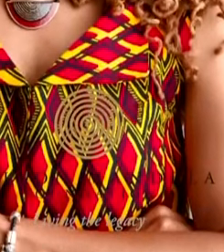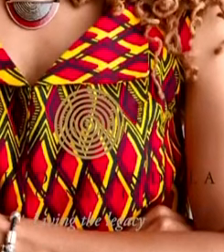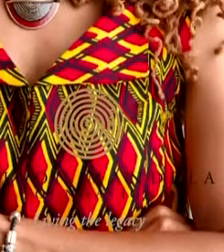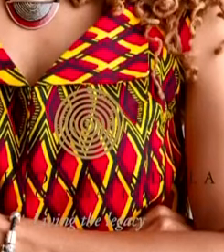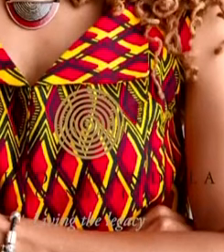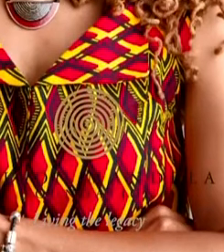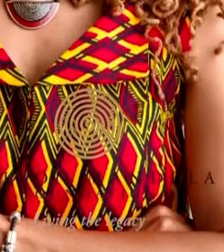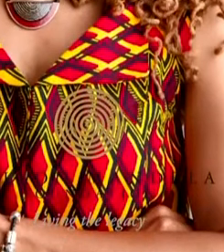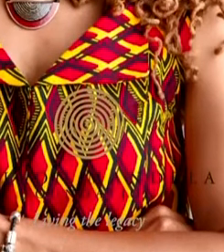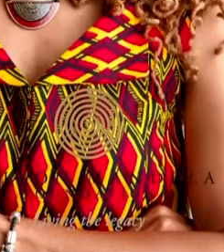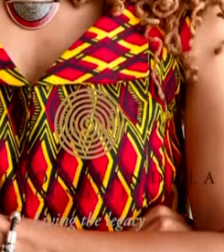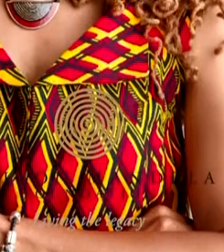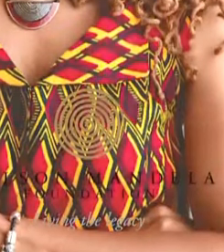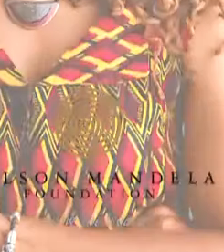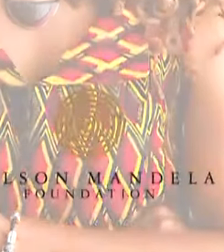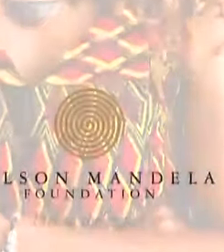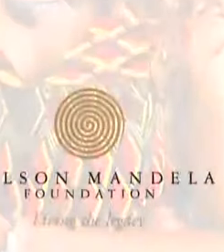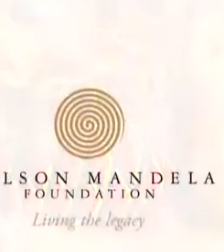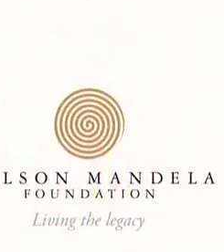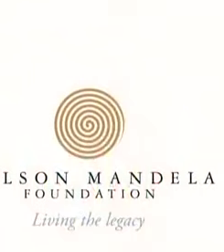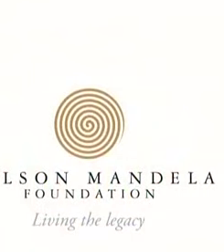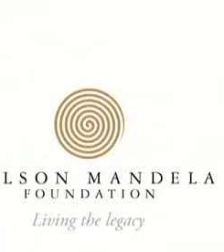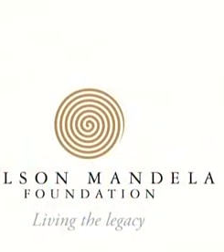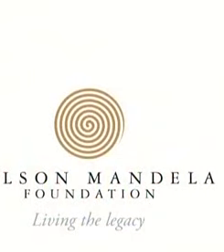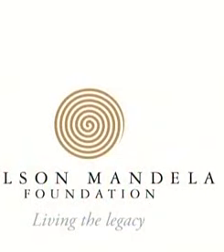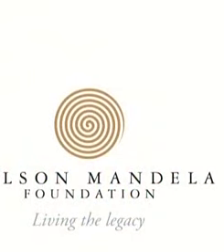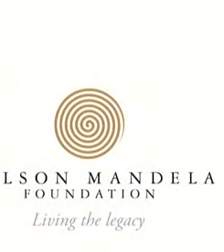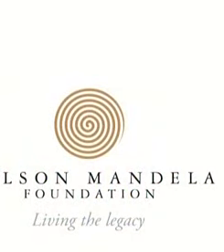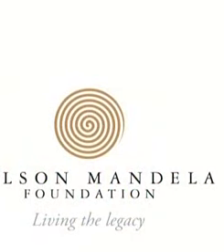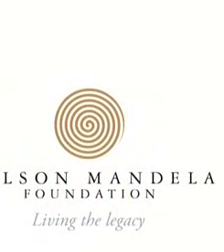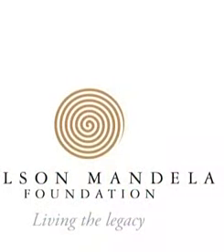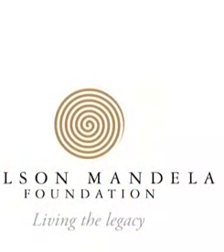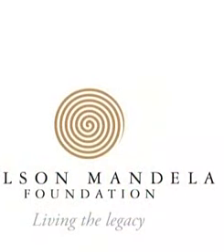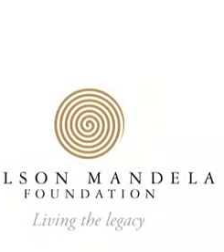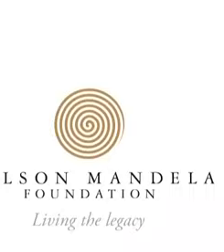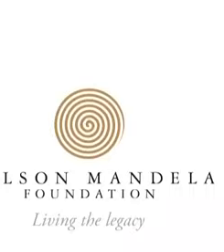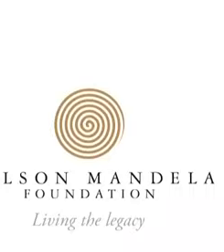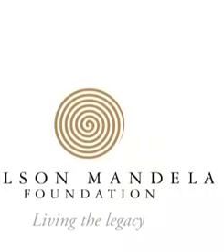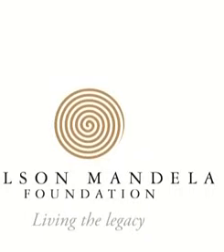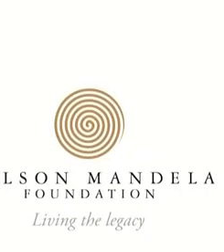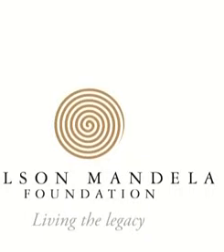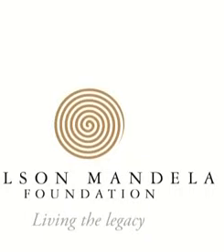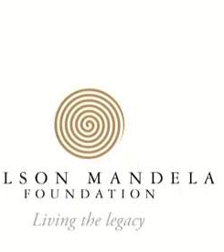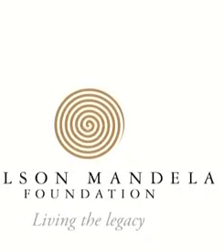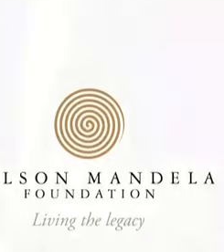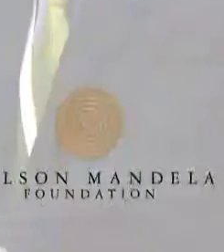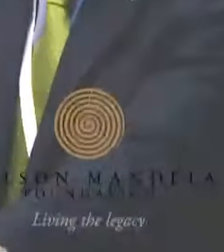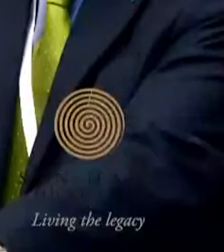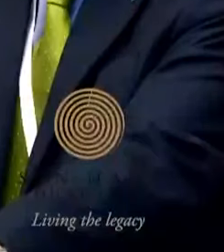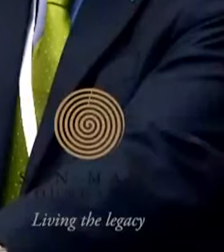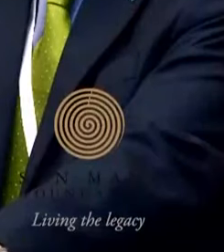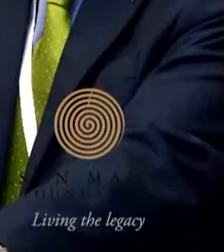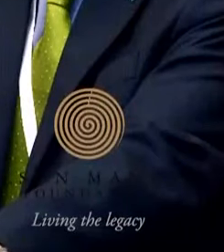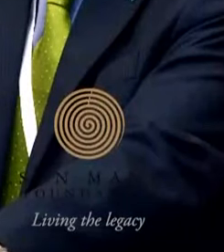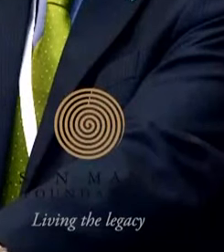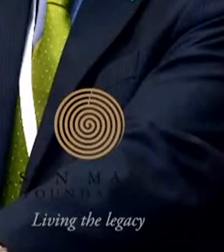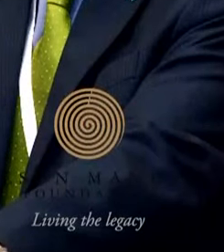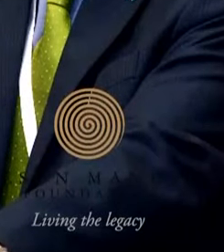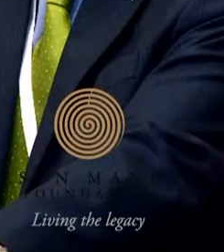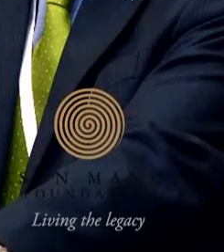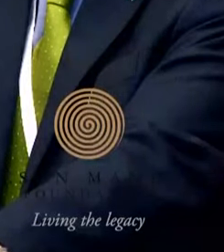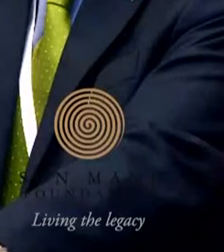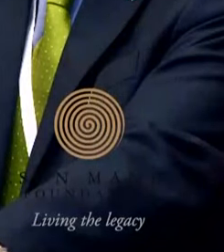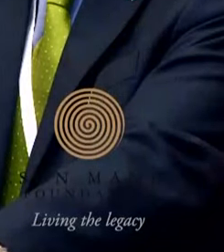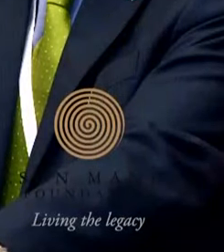effectiveness, public interest law, and transformation within the South African legal profession. We are honored to have them serve on our Board